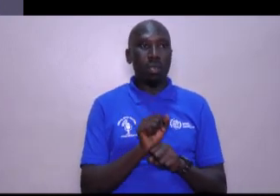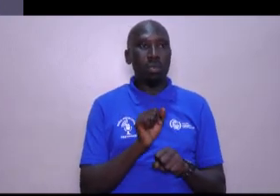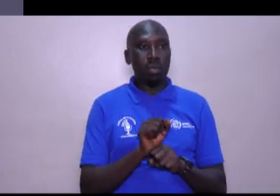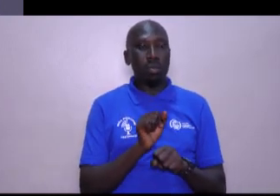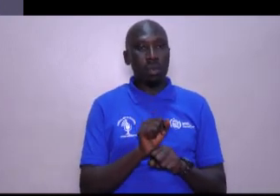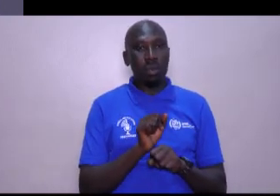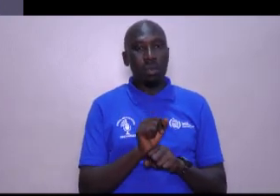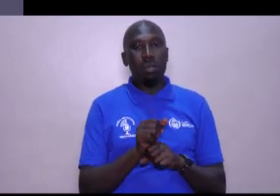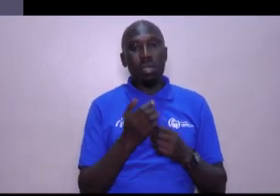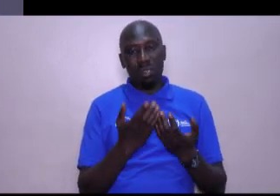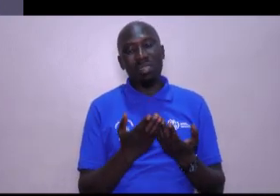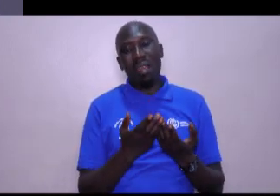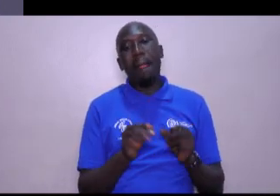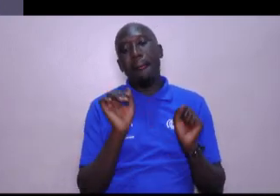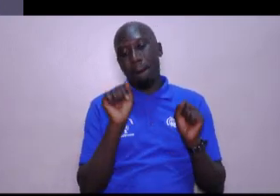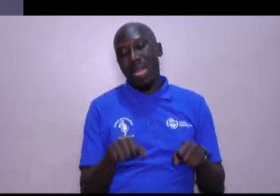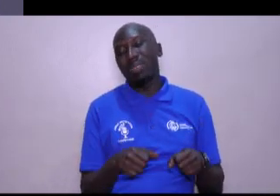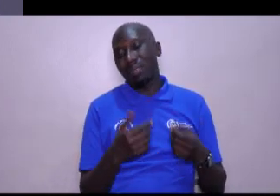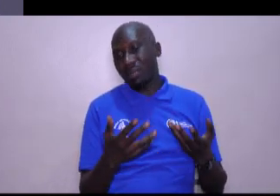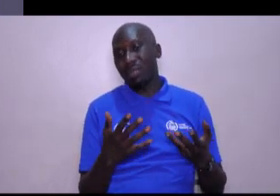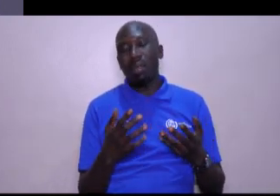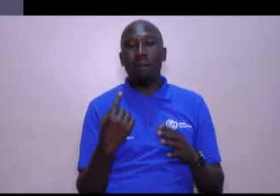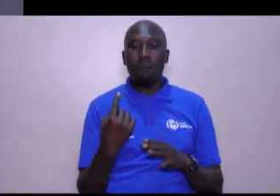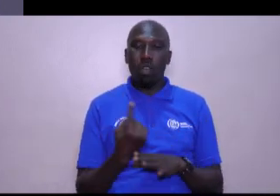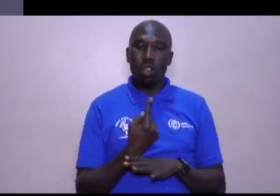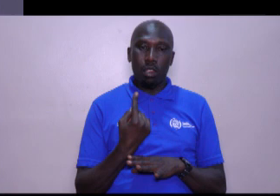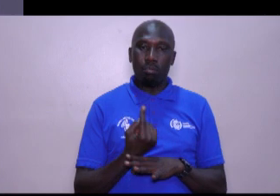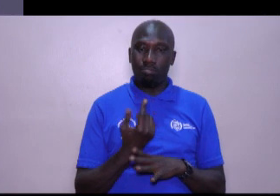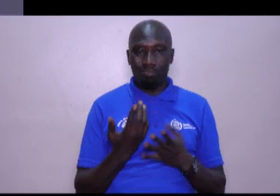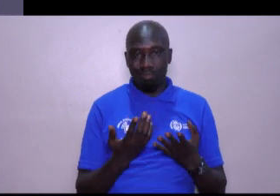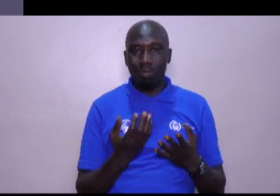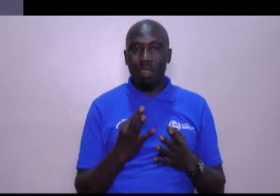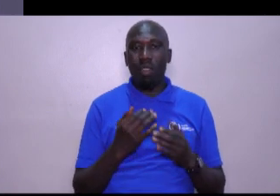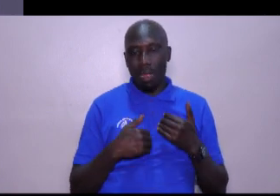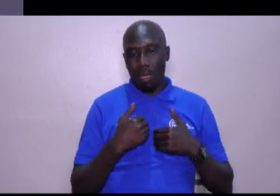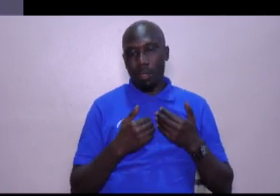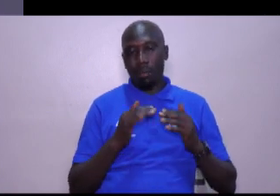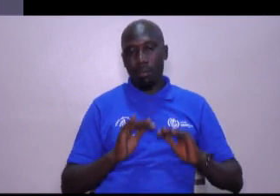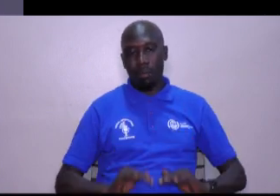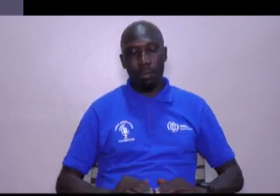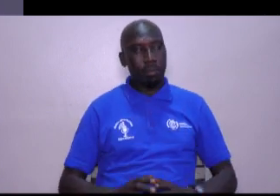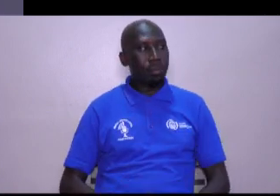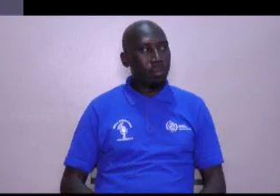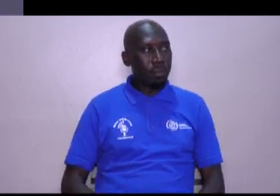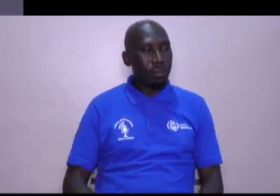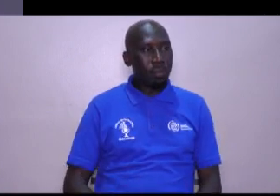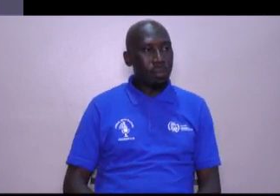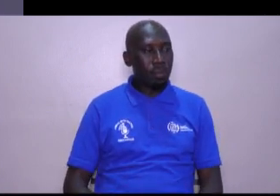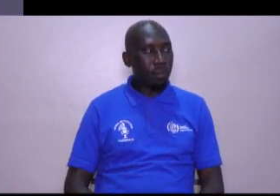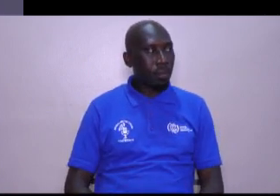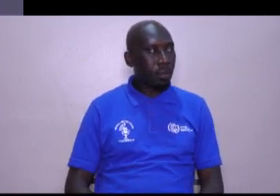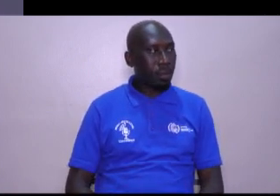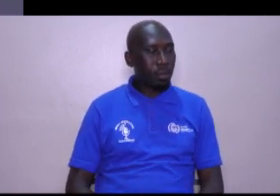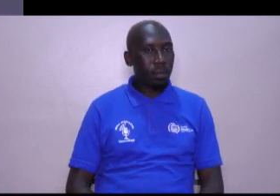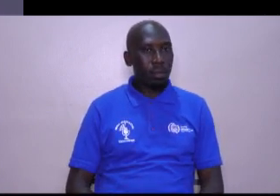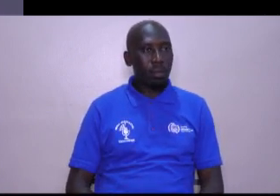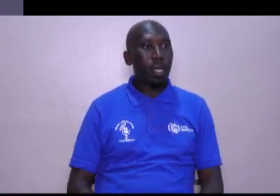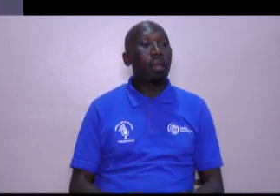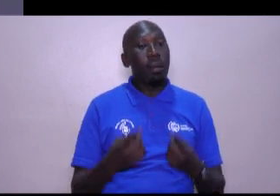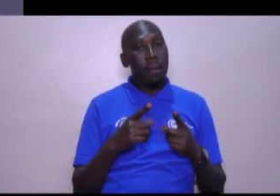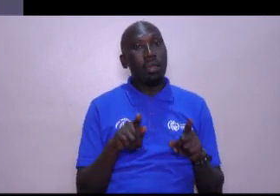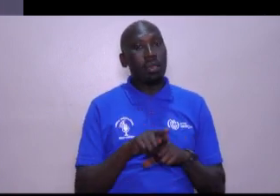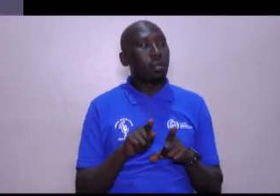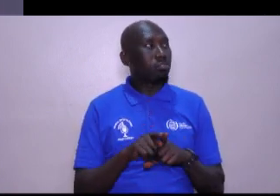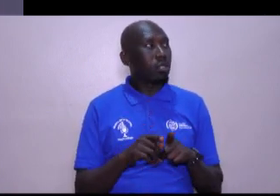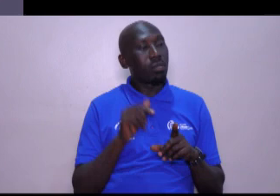Oh, it's not a compulsory field. It's just, okay. Yeah, that's good. But definitely it would